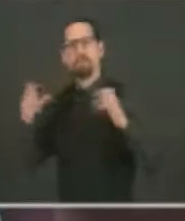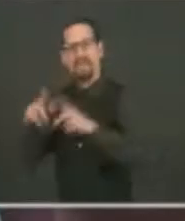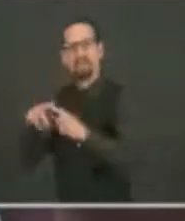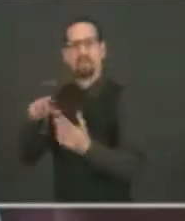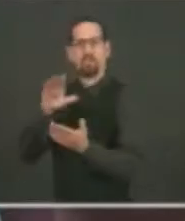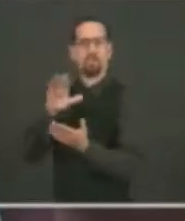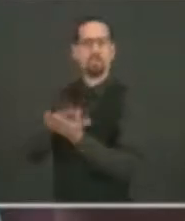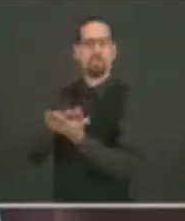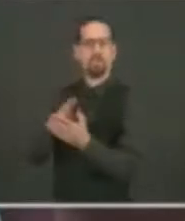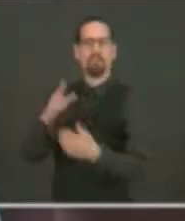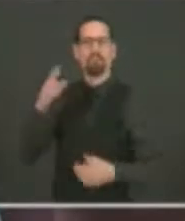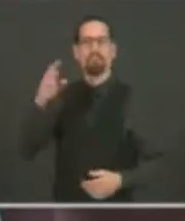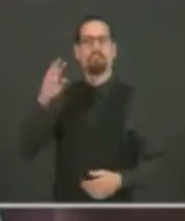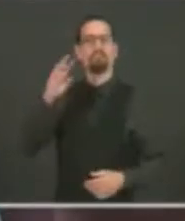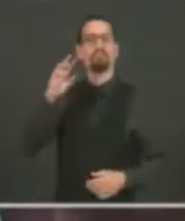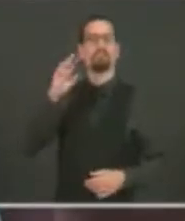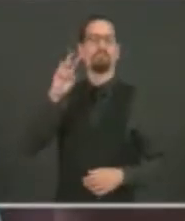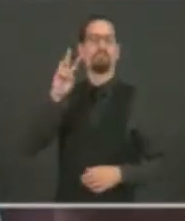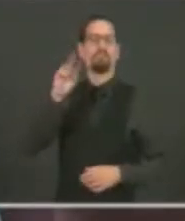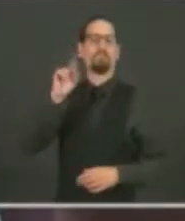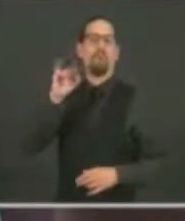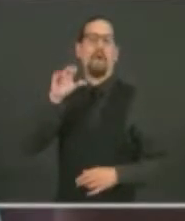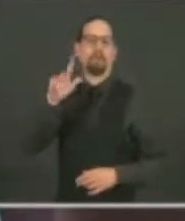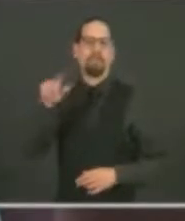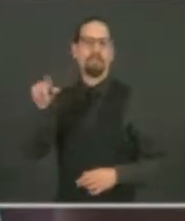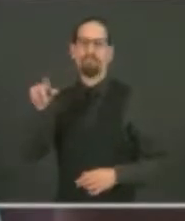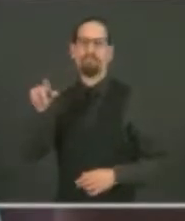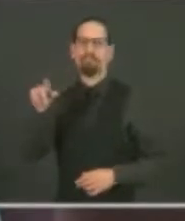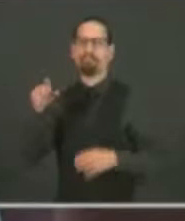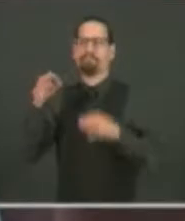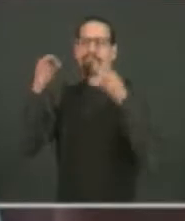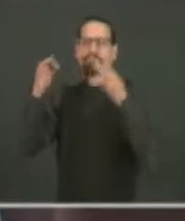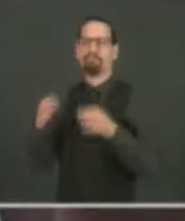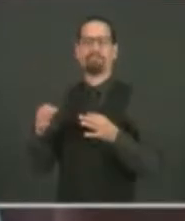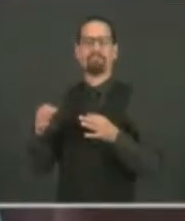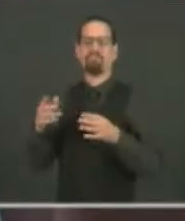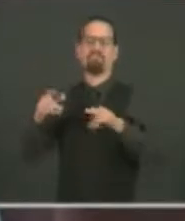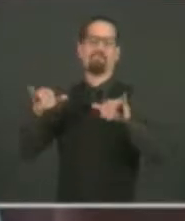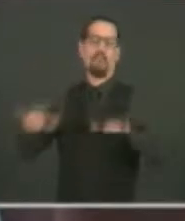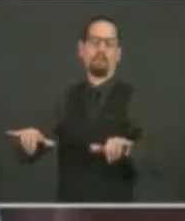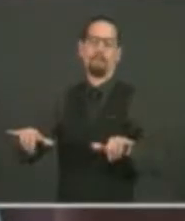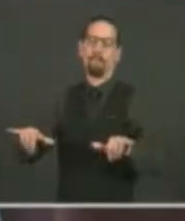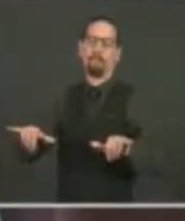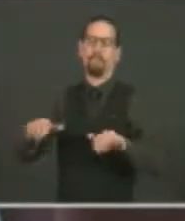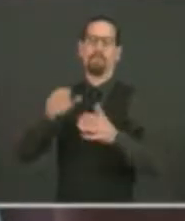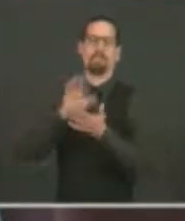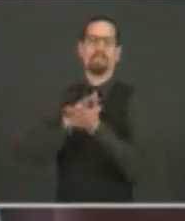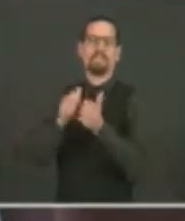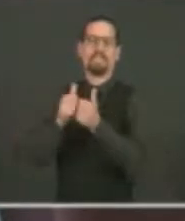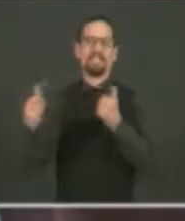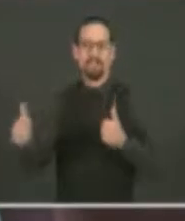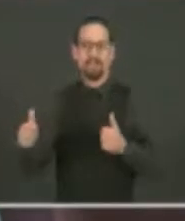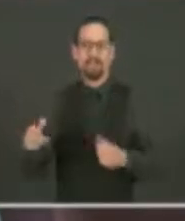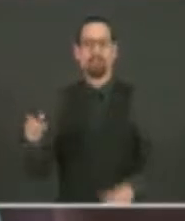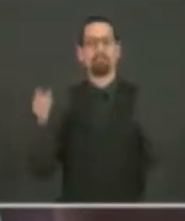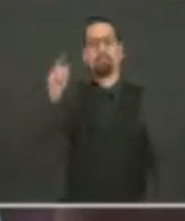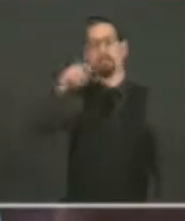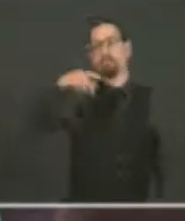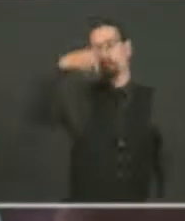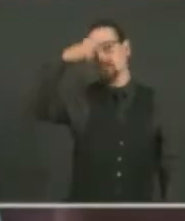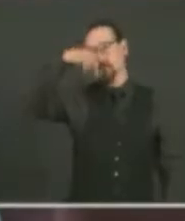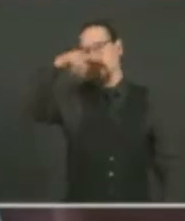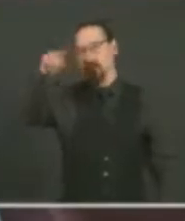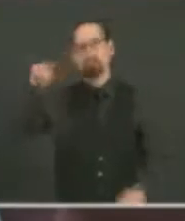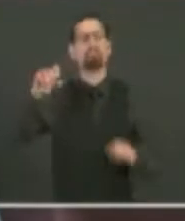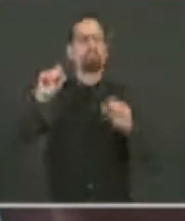night. Pawtucket, I don't see any reason why they're not back in school. So we're going to keep pushing them. And